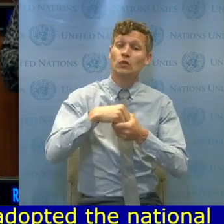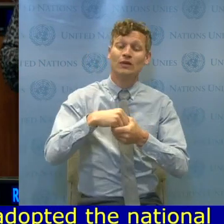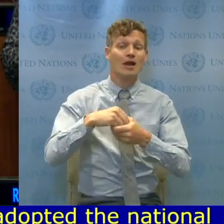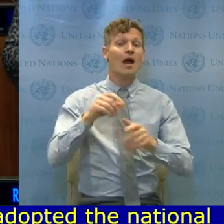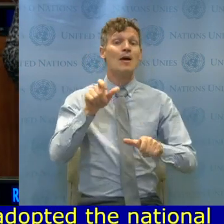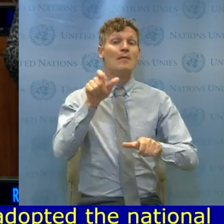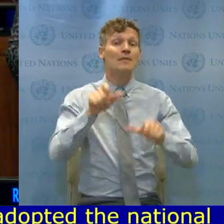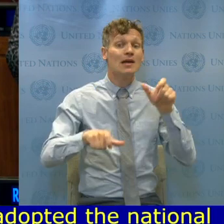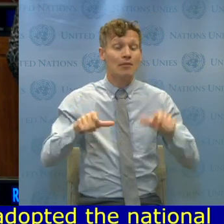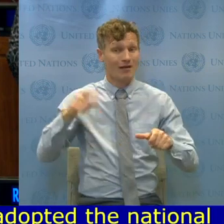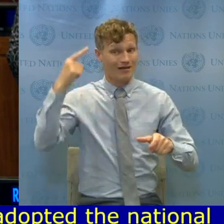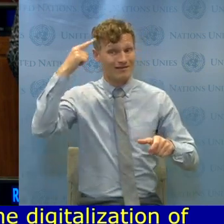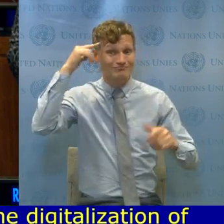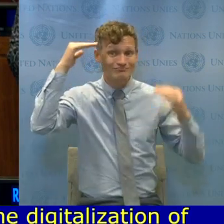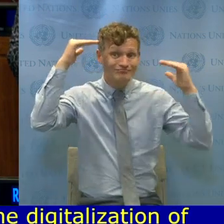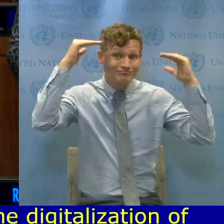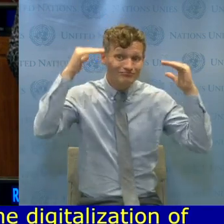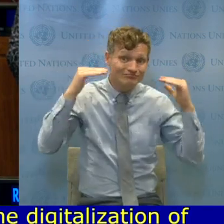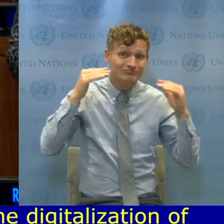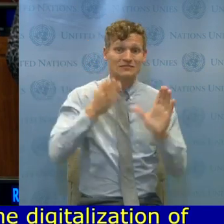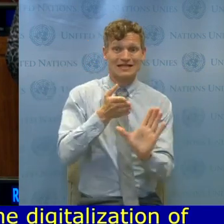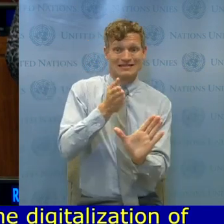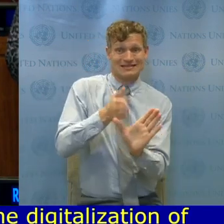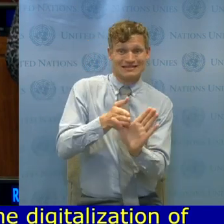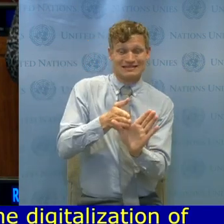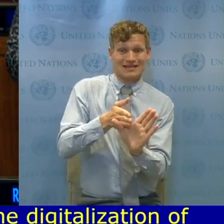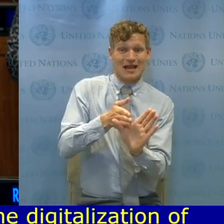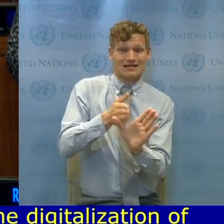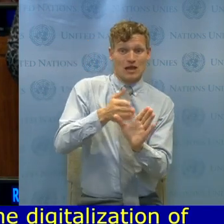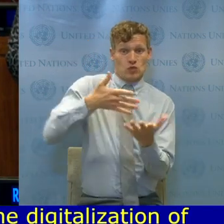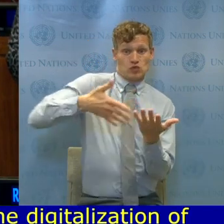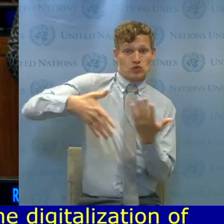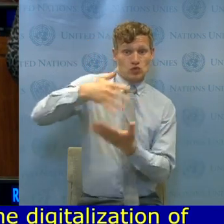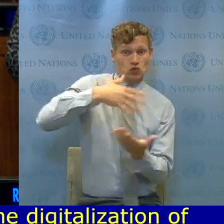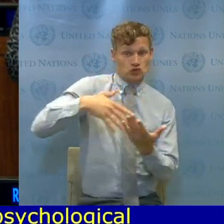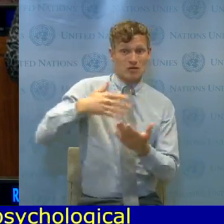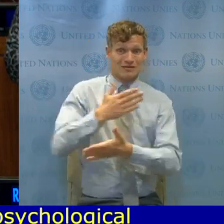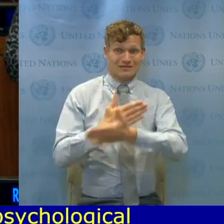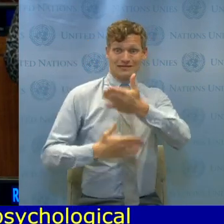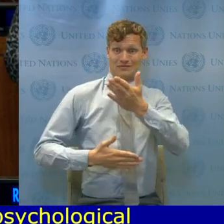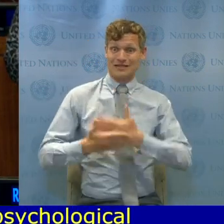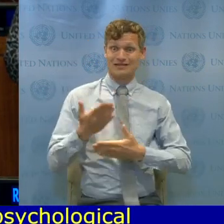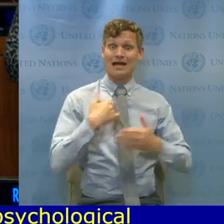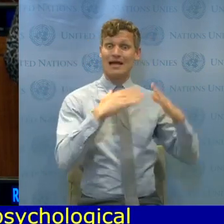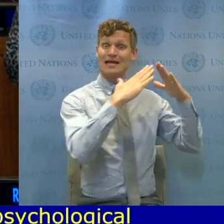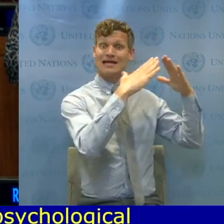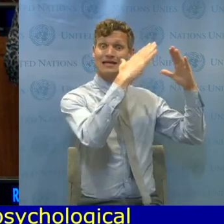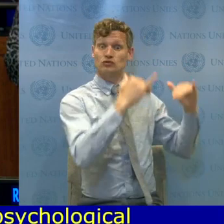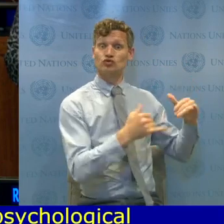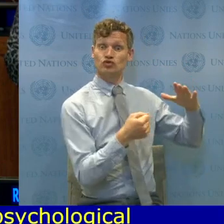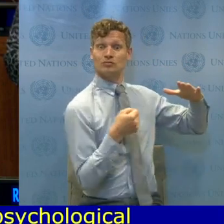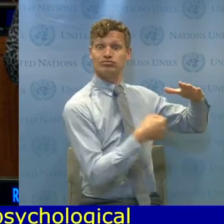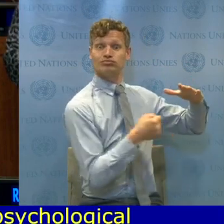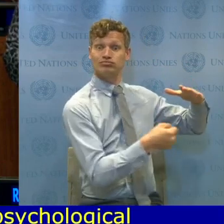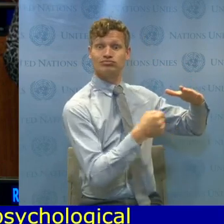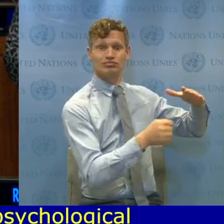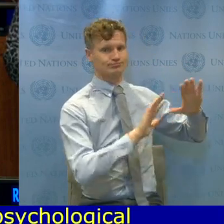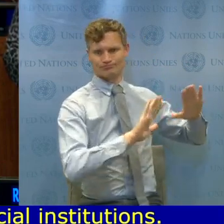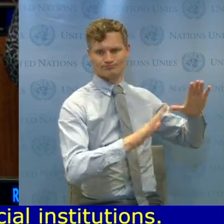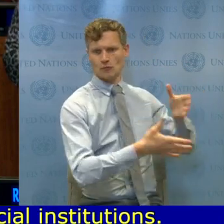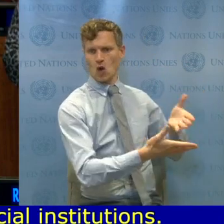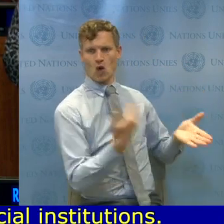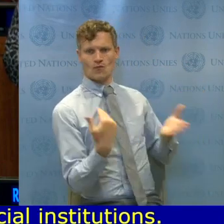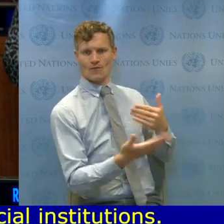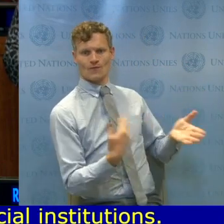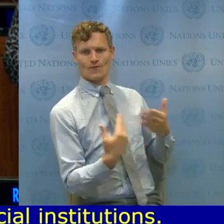social institutions. Another important step had been the approval of a set of indicators to monitor the implementation of